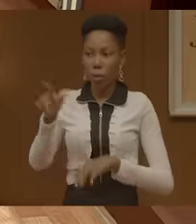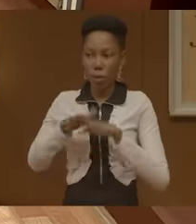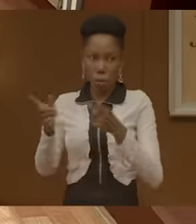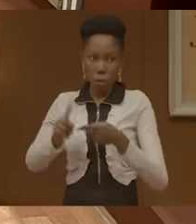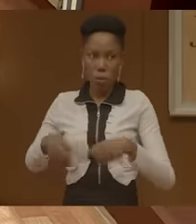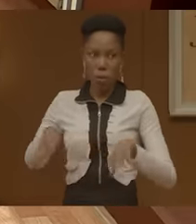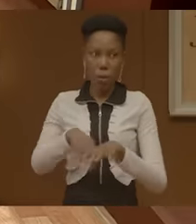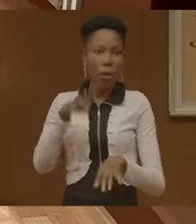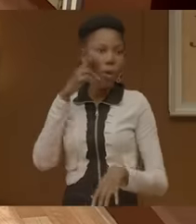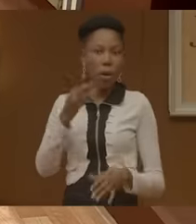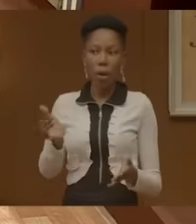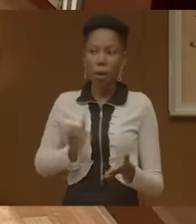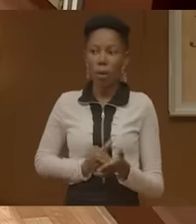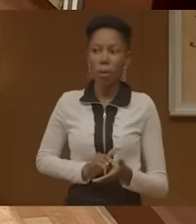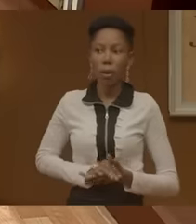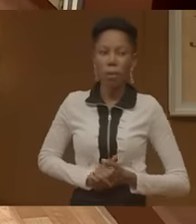now.